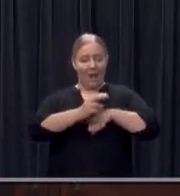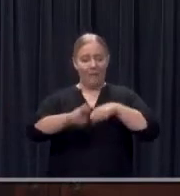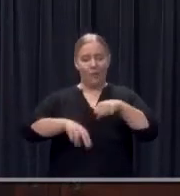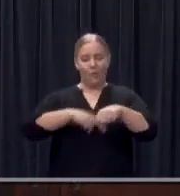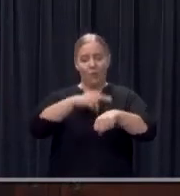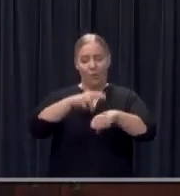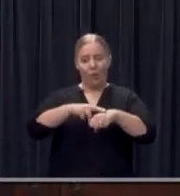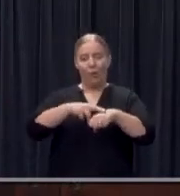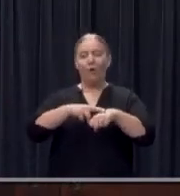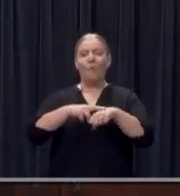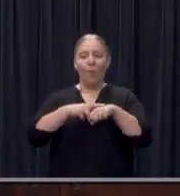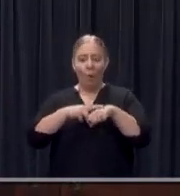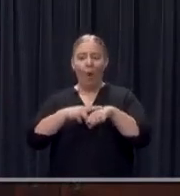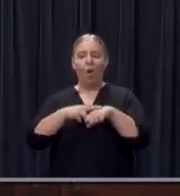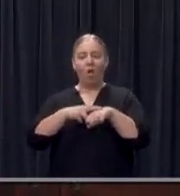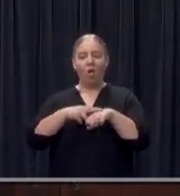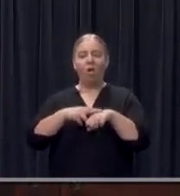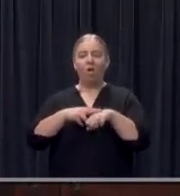some,